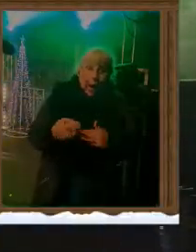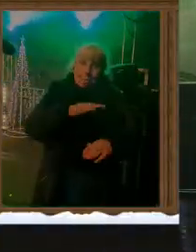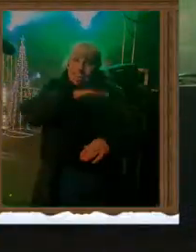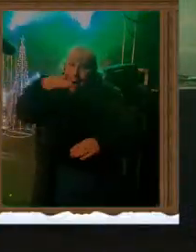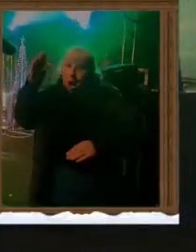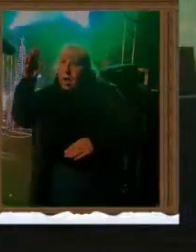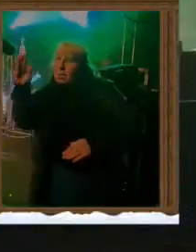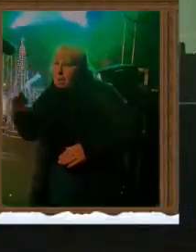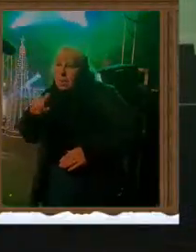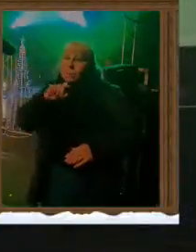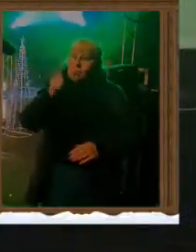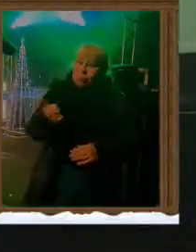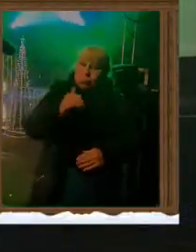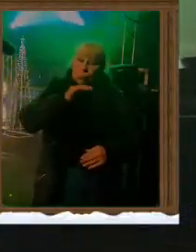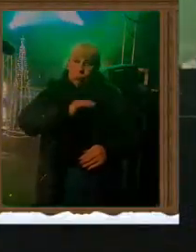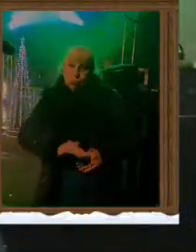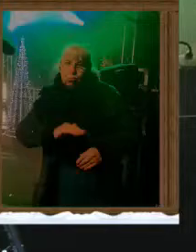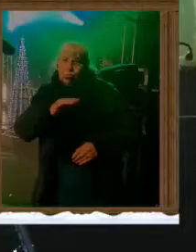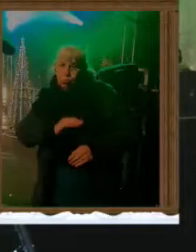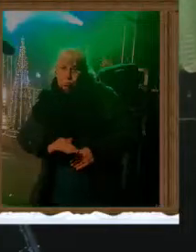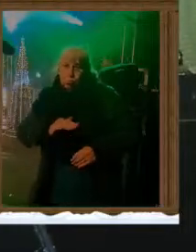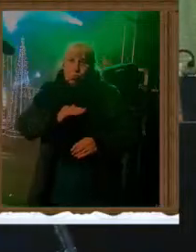a hippopotamus will do.